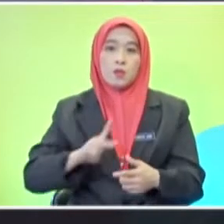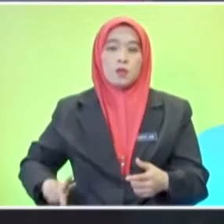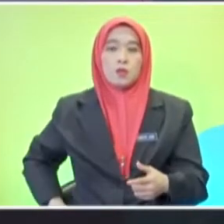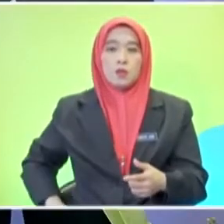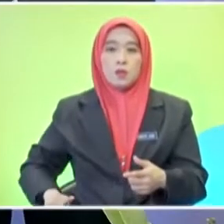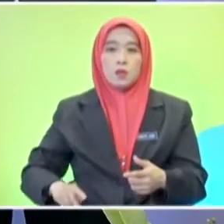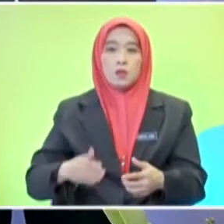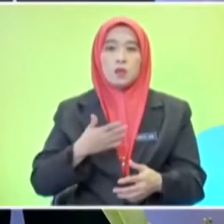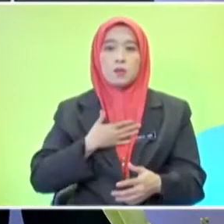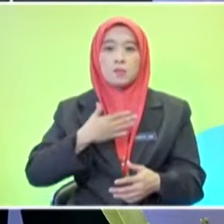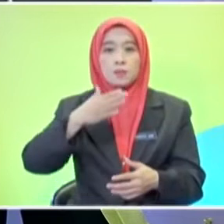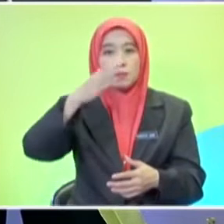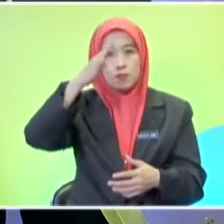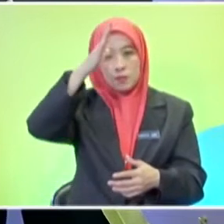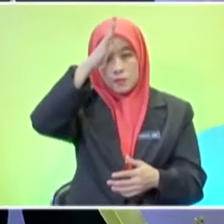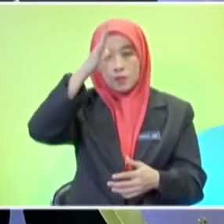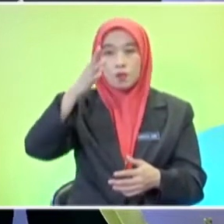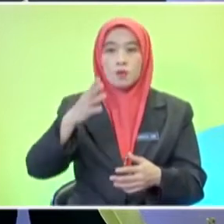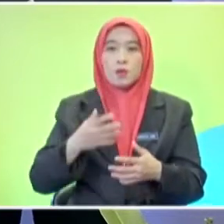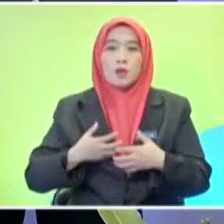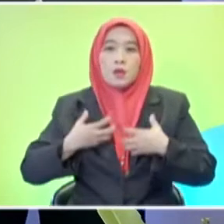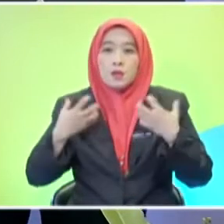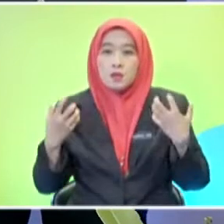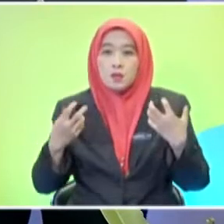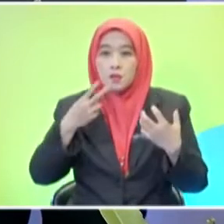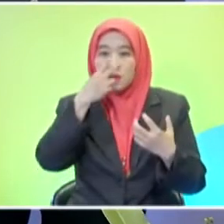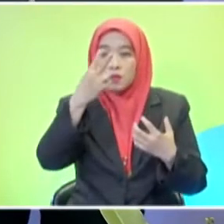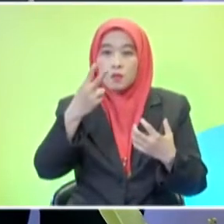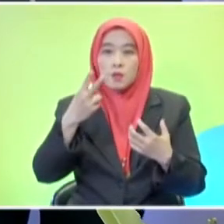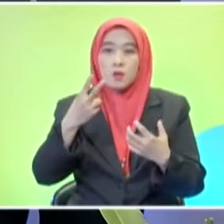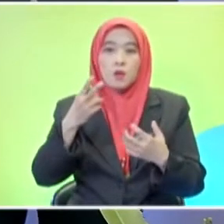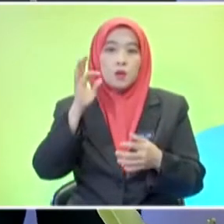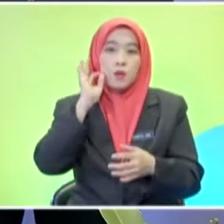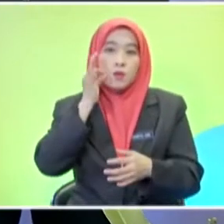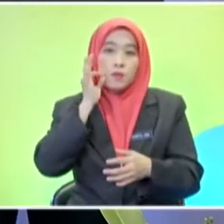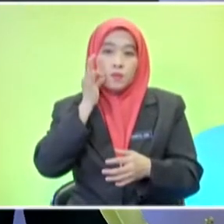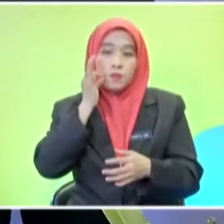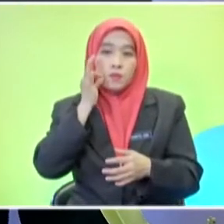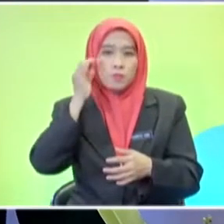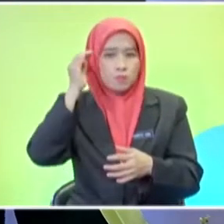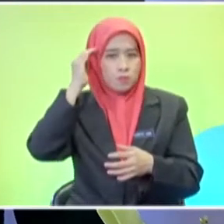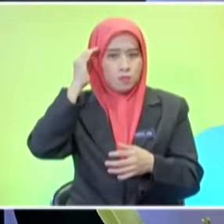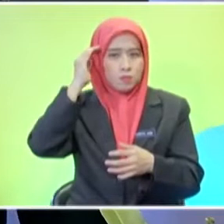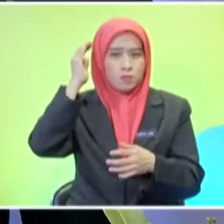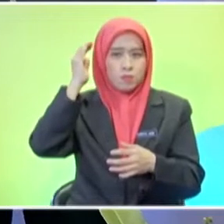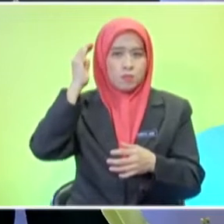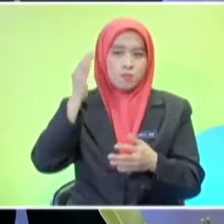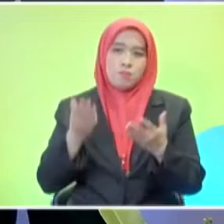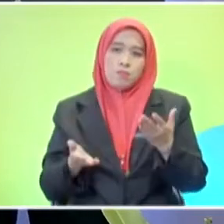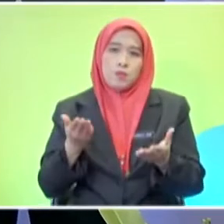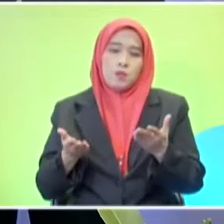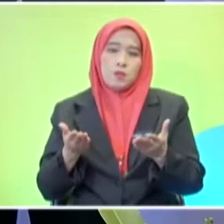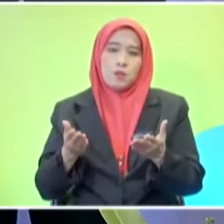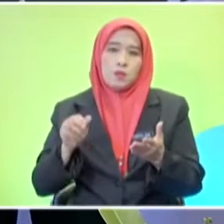really excited because this is one of the premium fruit of Malaysia, right? Right. So he was thinking, maybe in 10 years'